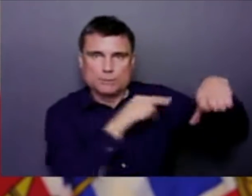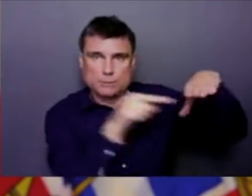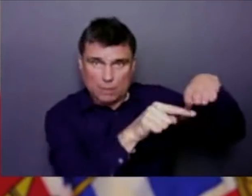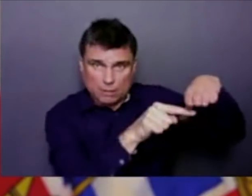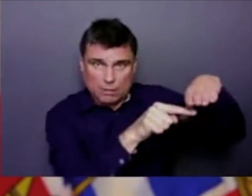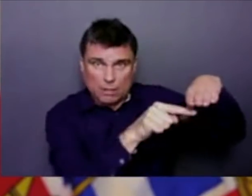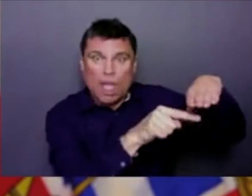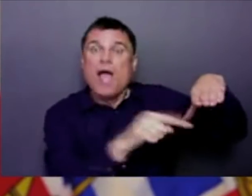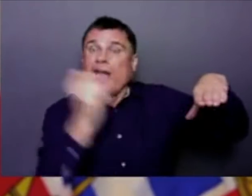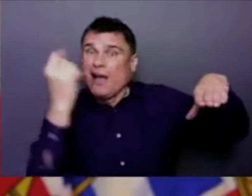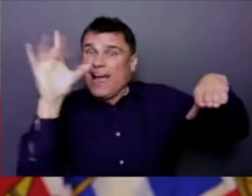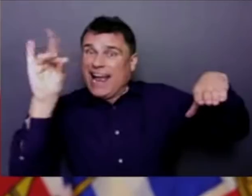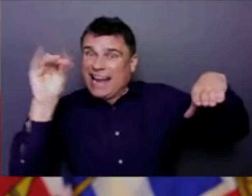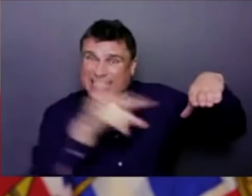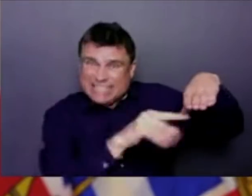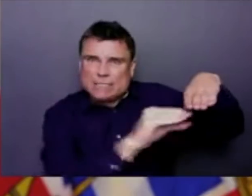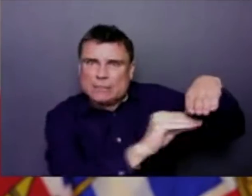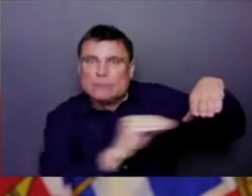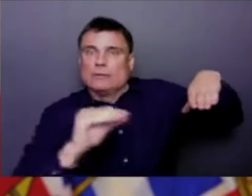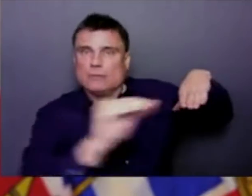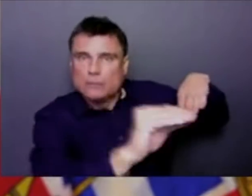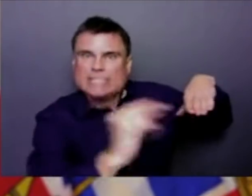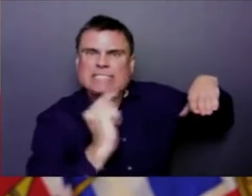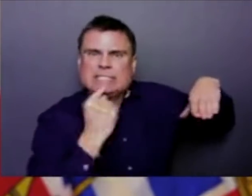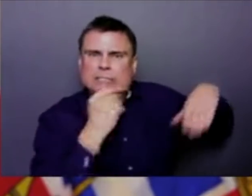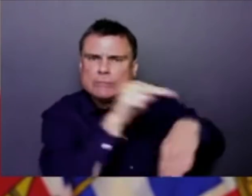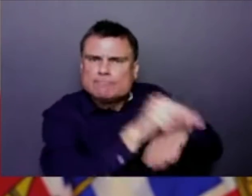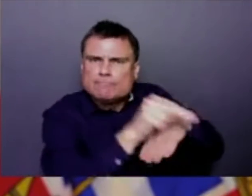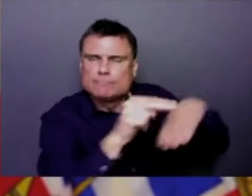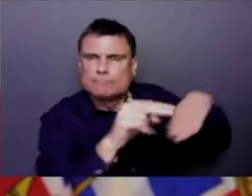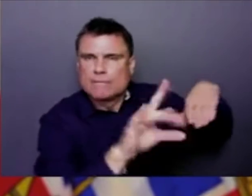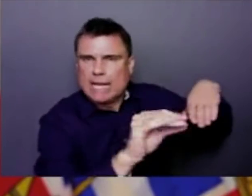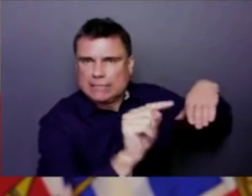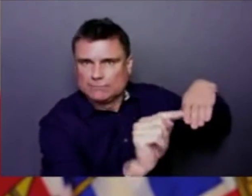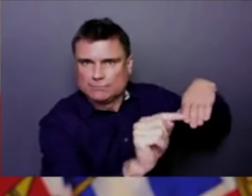or ICU. In addition, we have